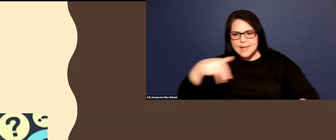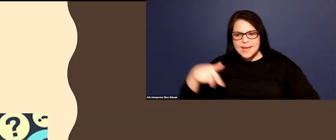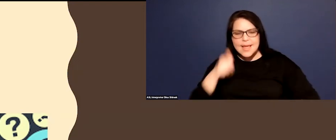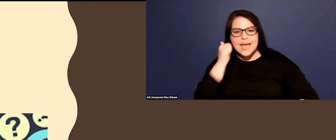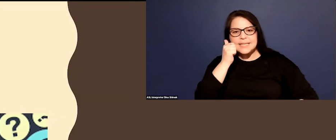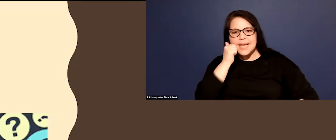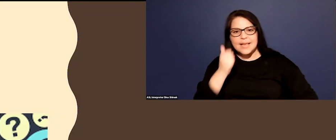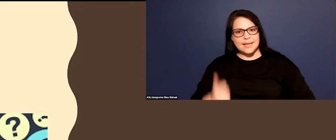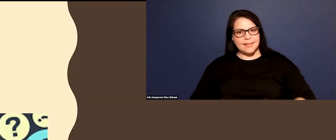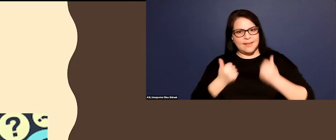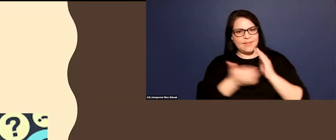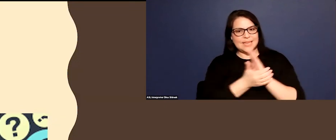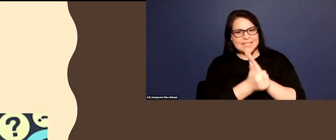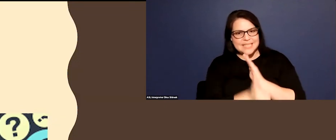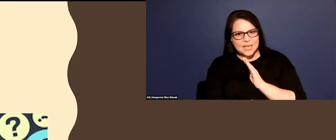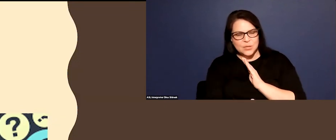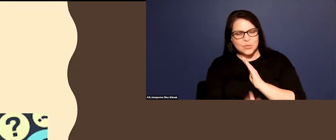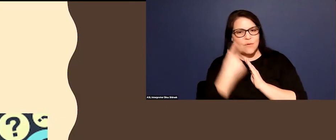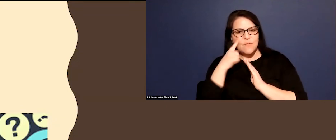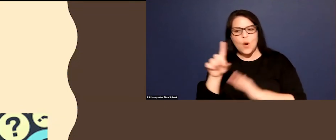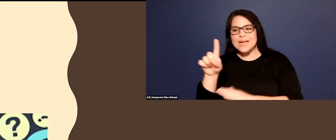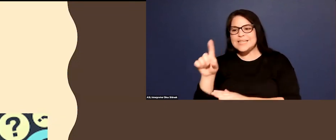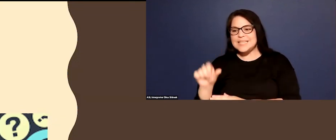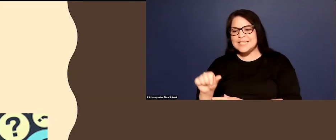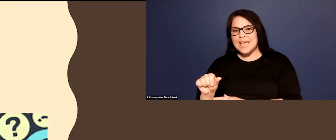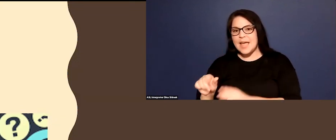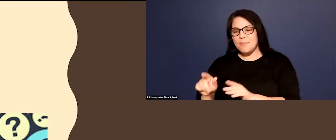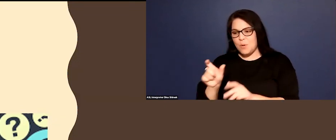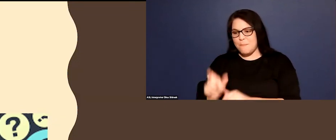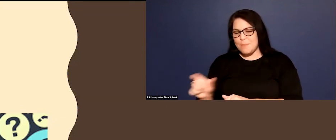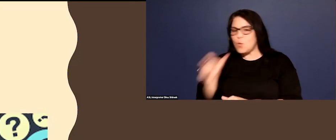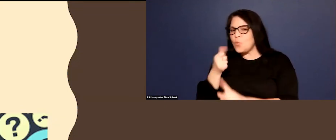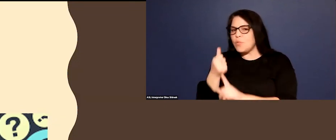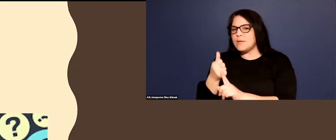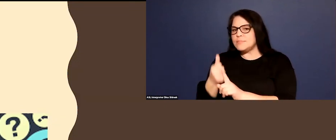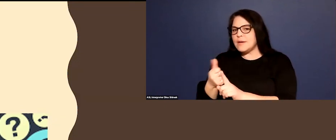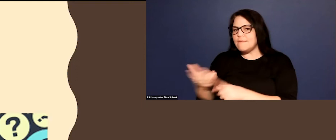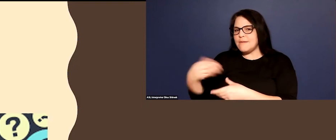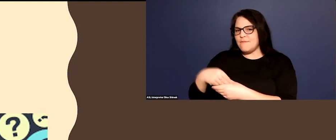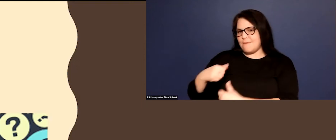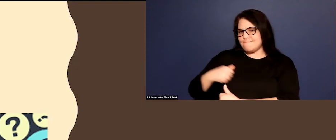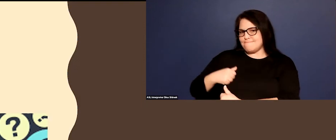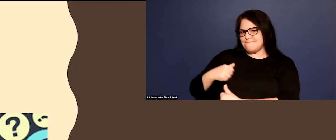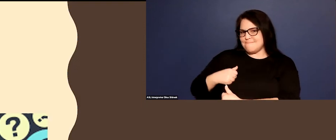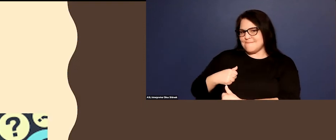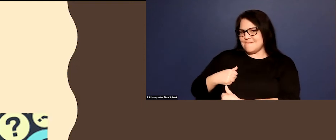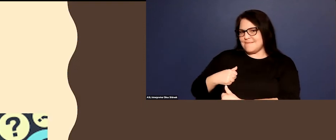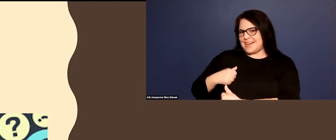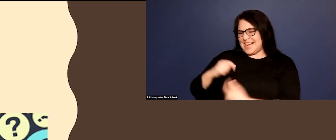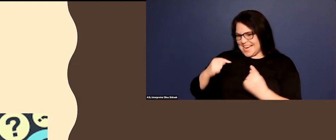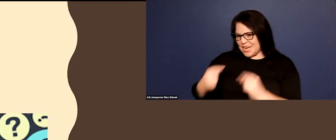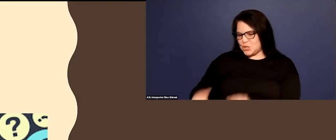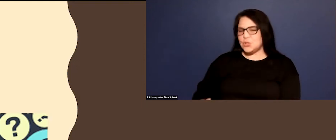skills to disabled servicemen and women. A new social model